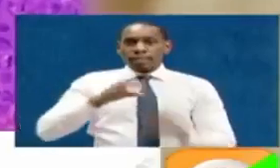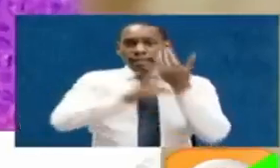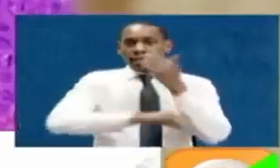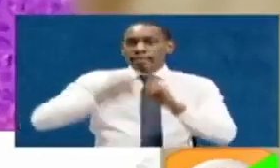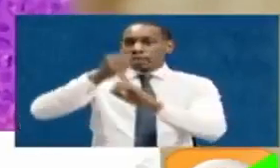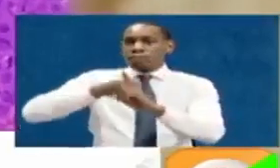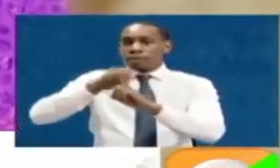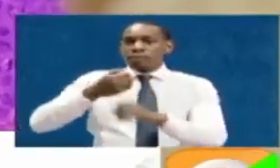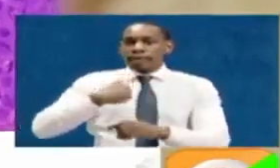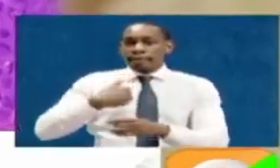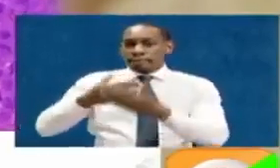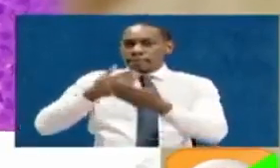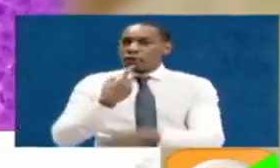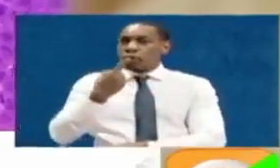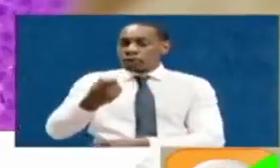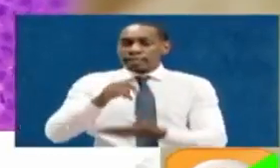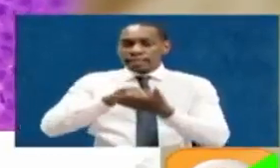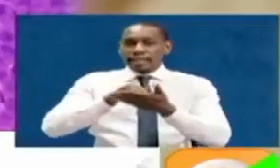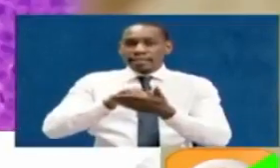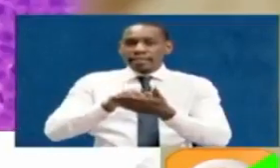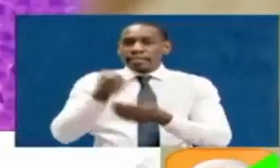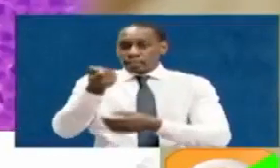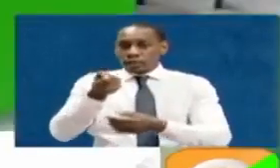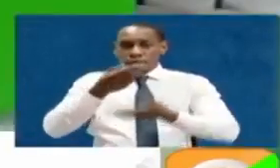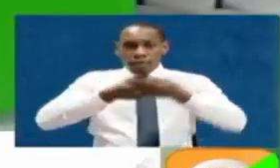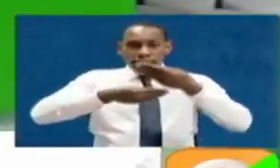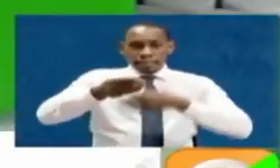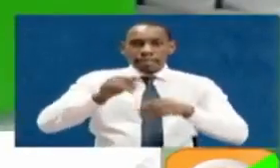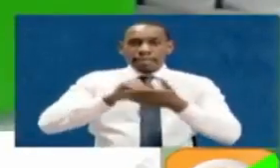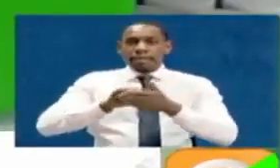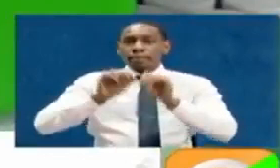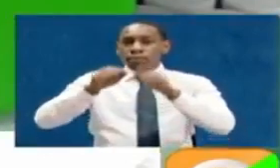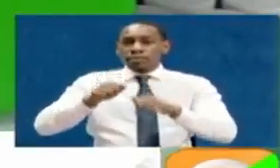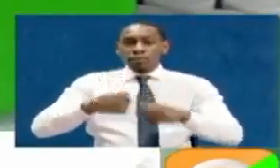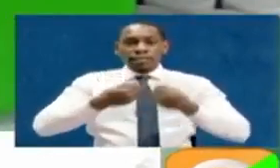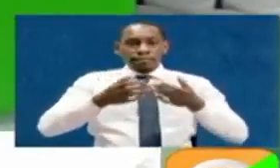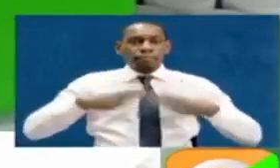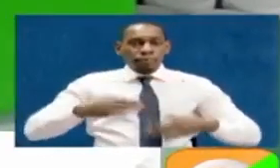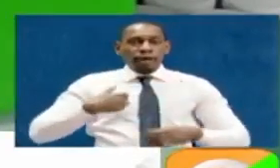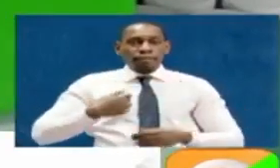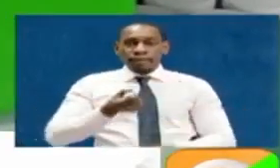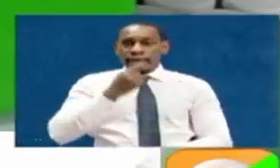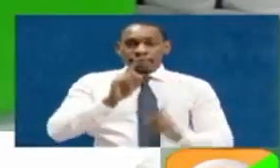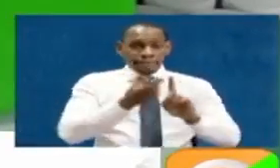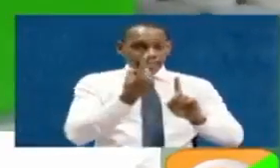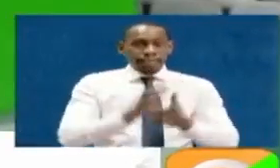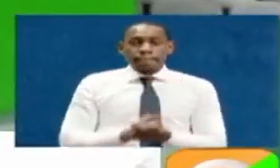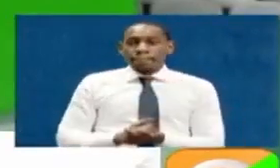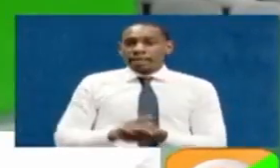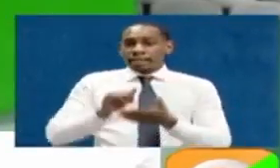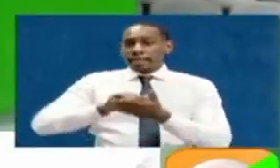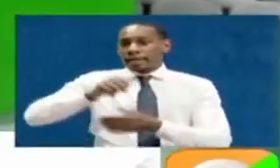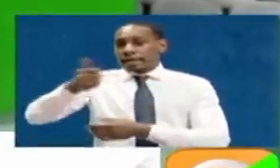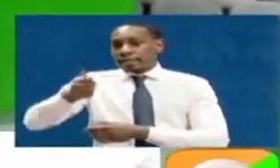to place advance orders for the inevitably limited supply to guarantee their citizens get immunized first,